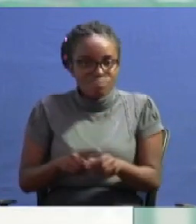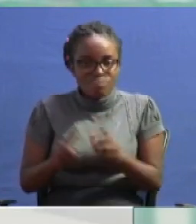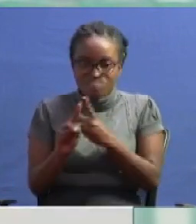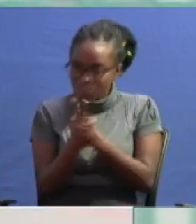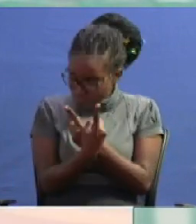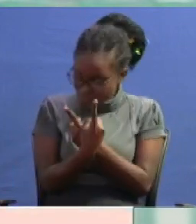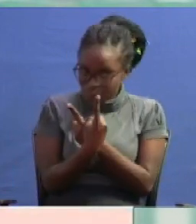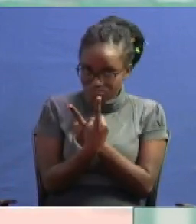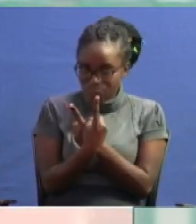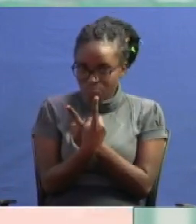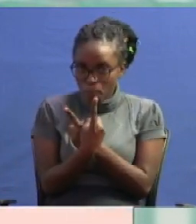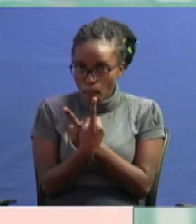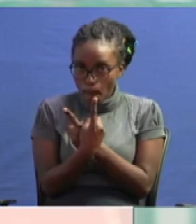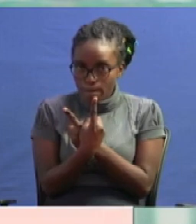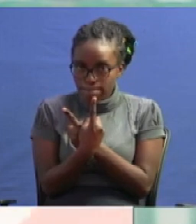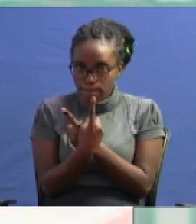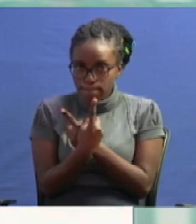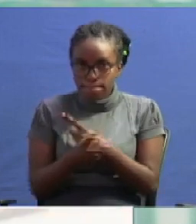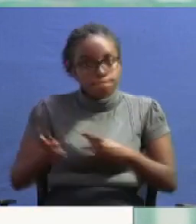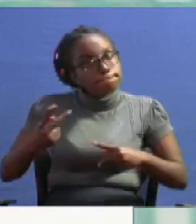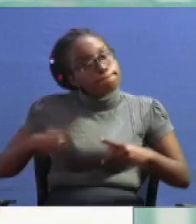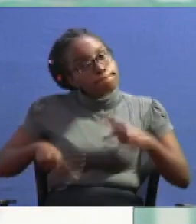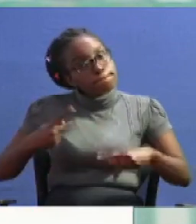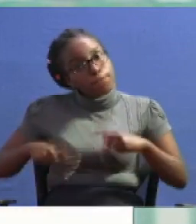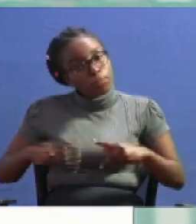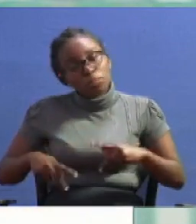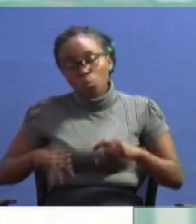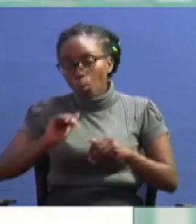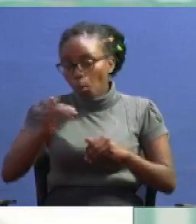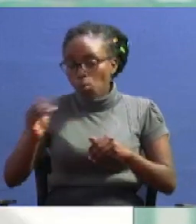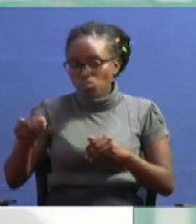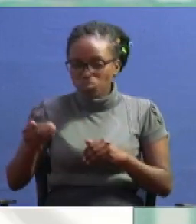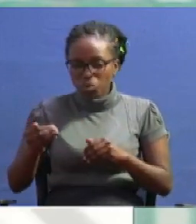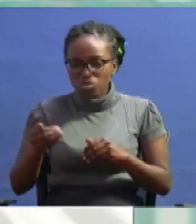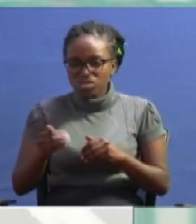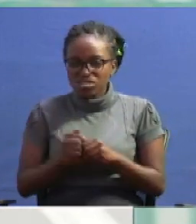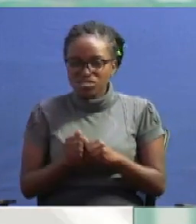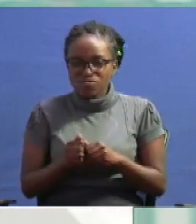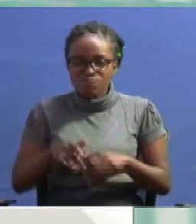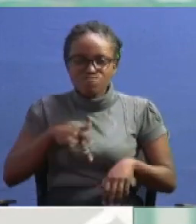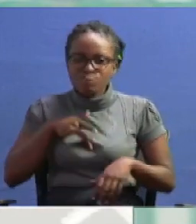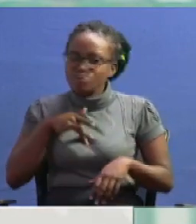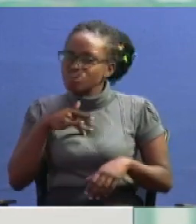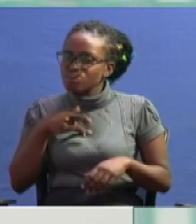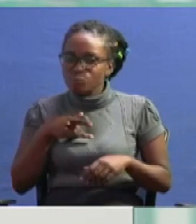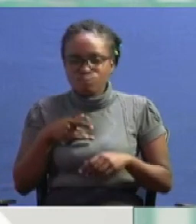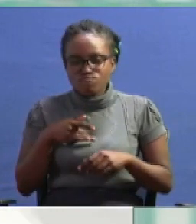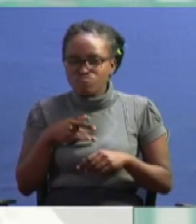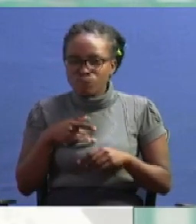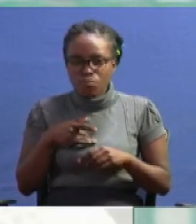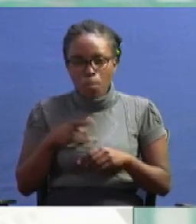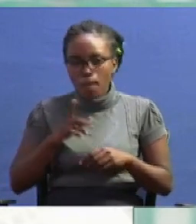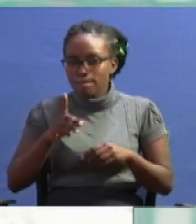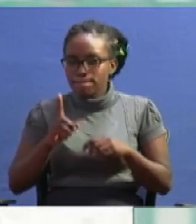and the people from the mountain feel cheated, what do? They will come together. They will come together to advocate for